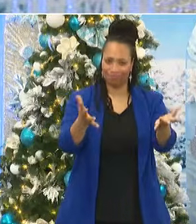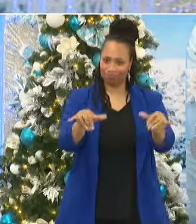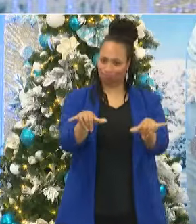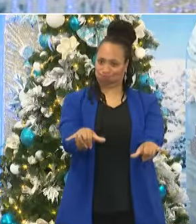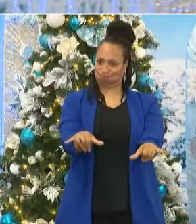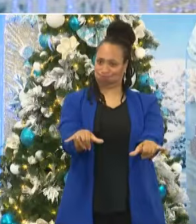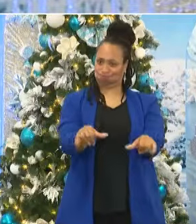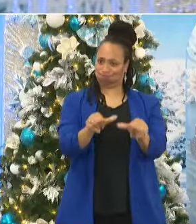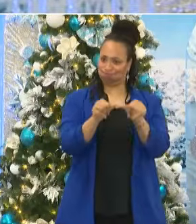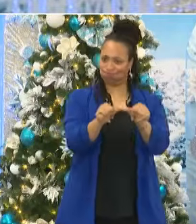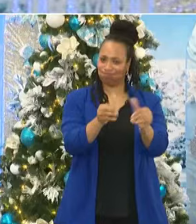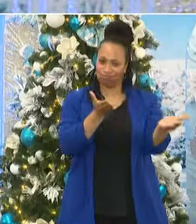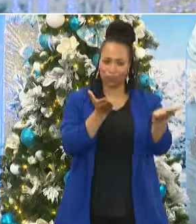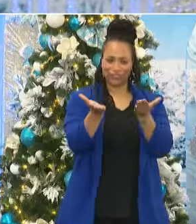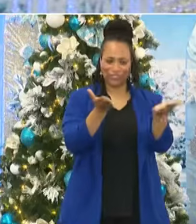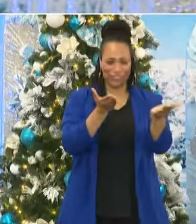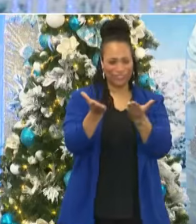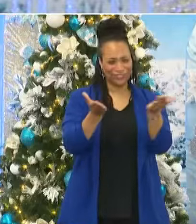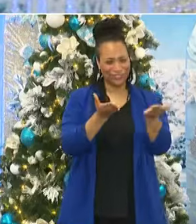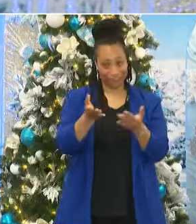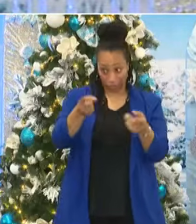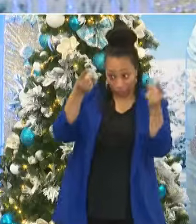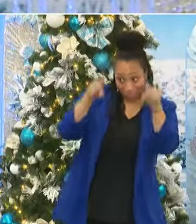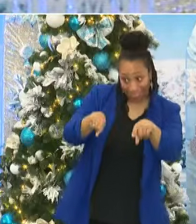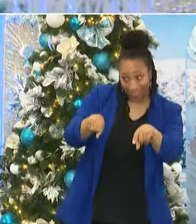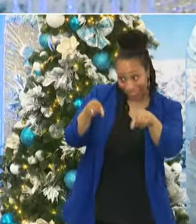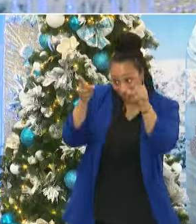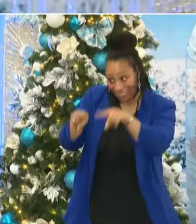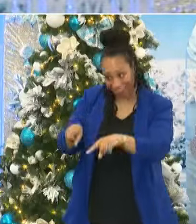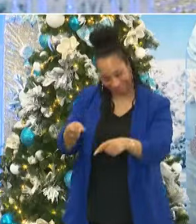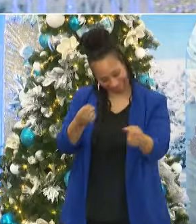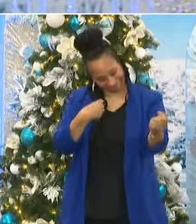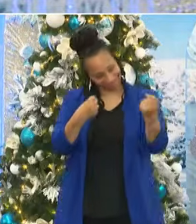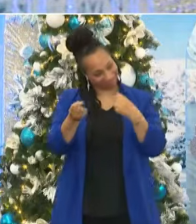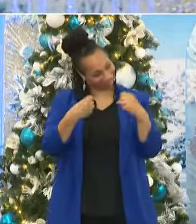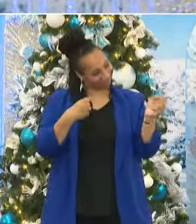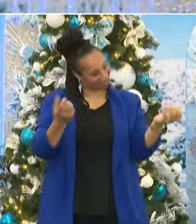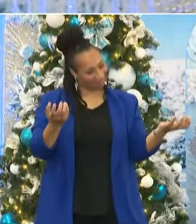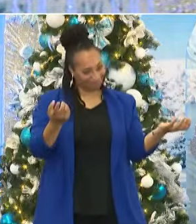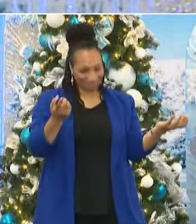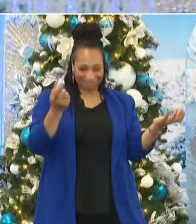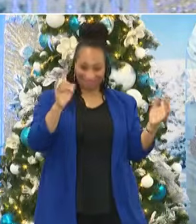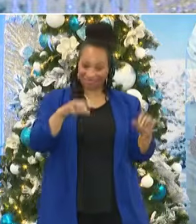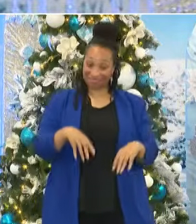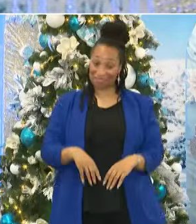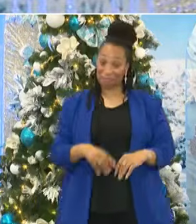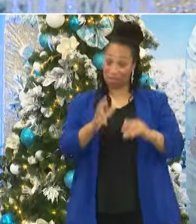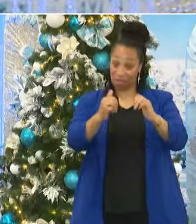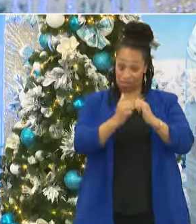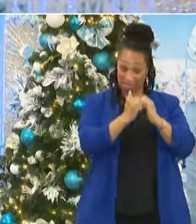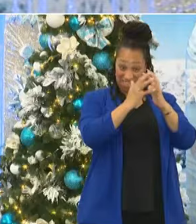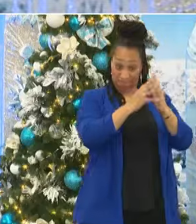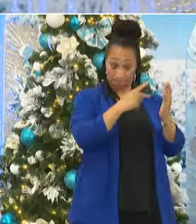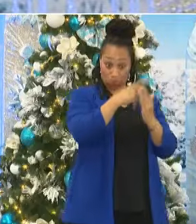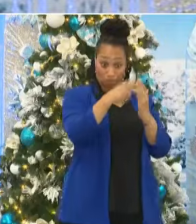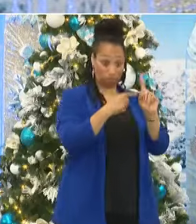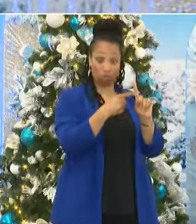That's why I created this Safe at Home program, which has allowed